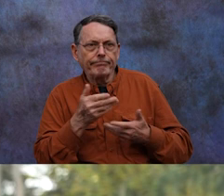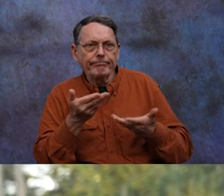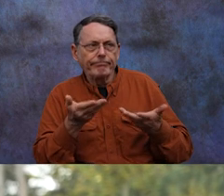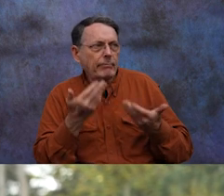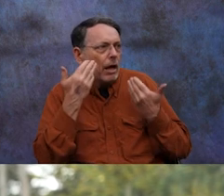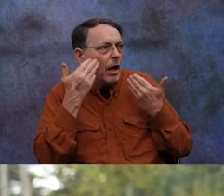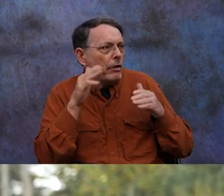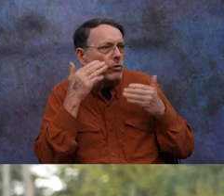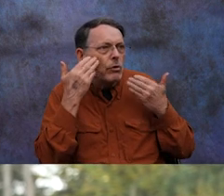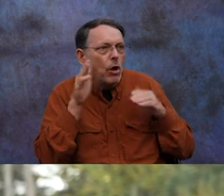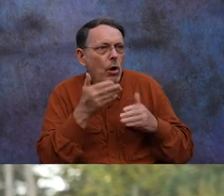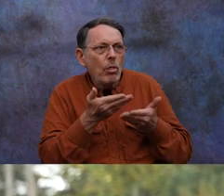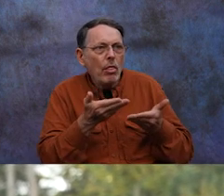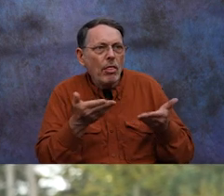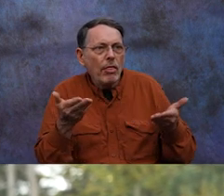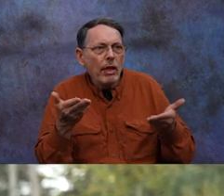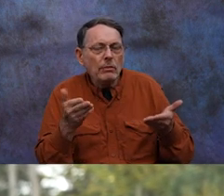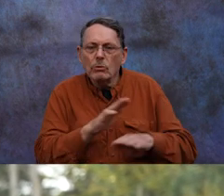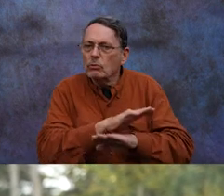The unknown.